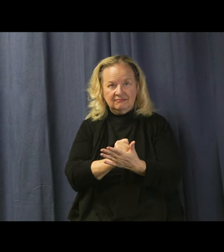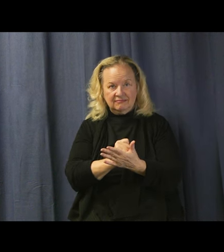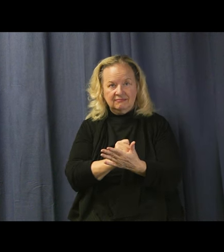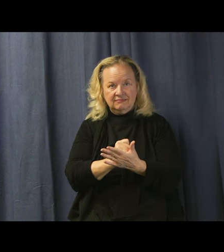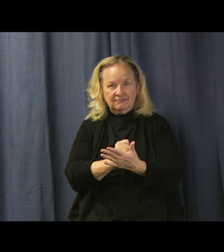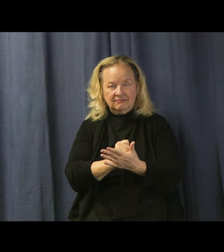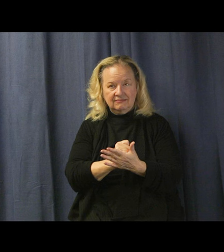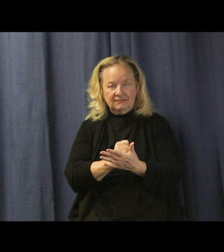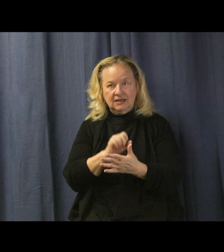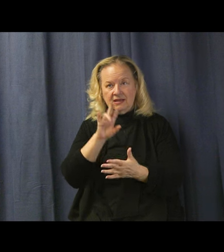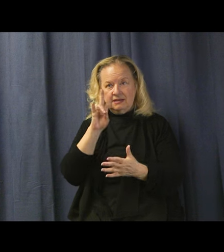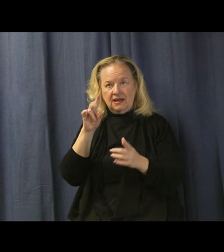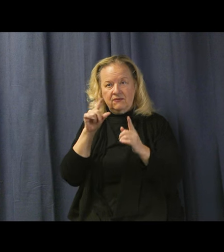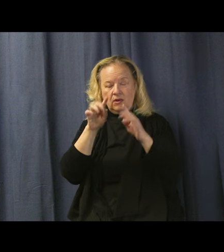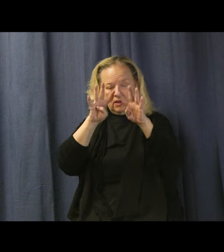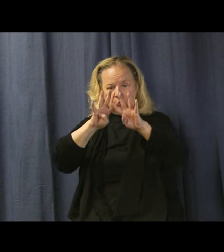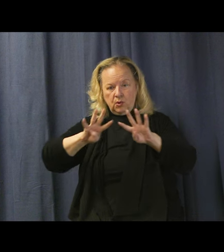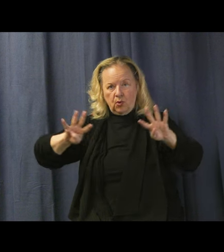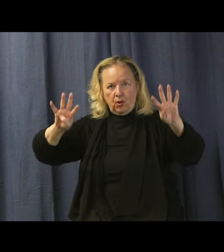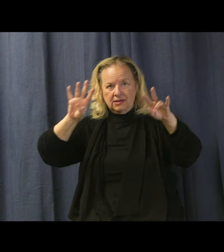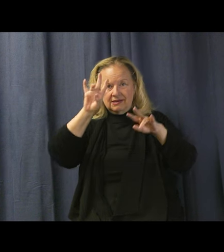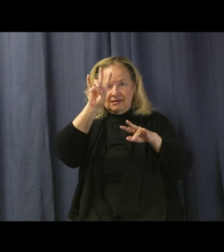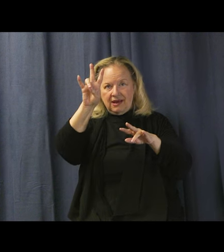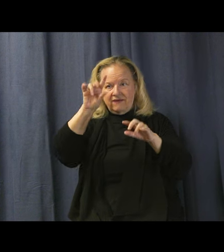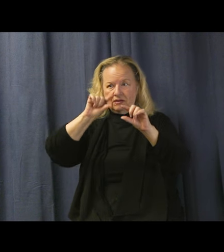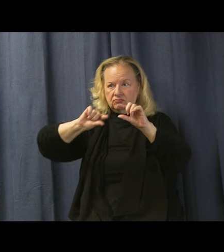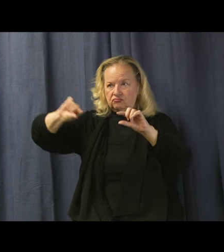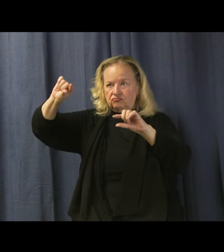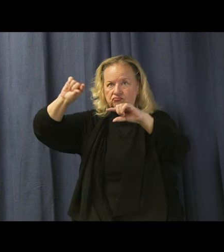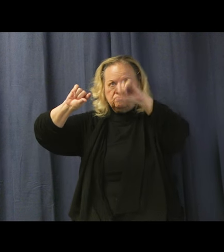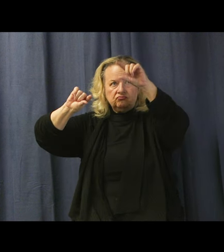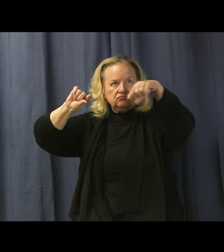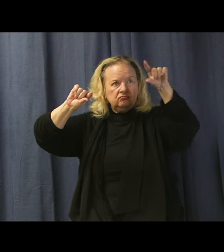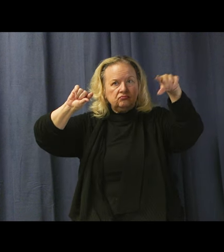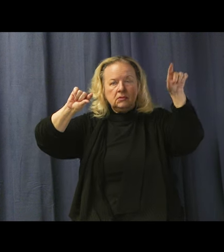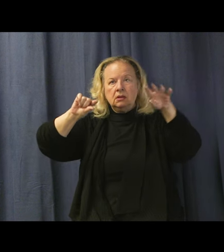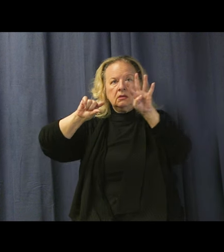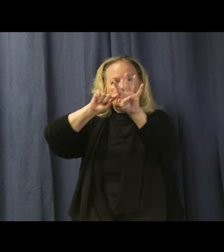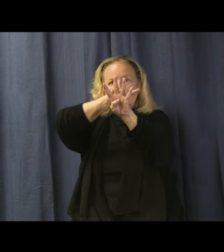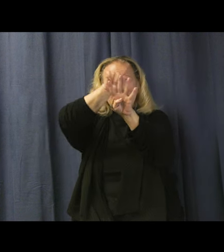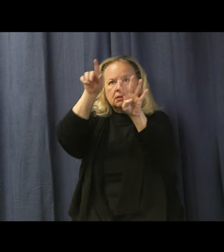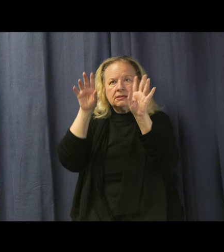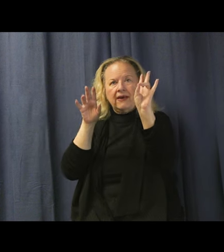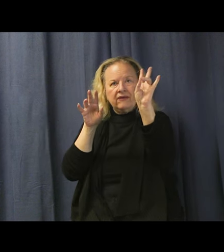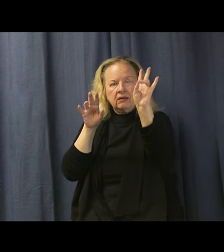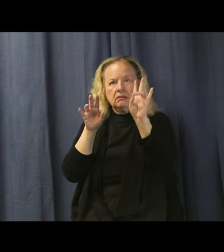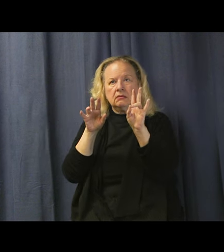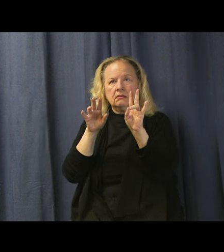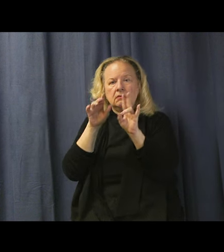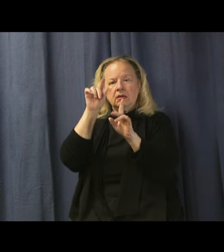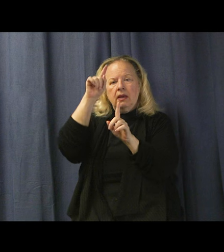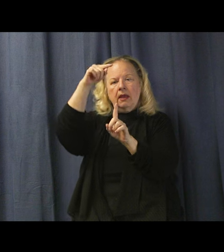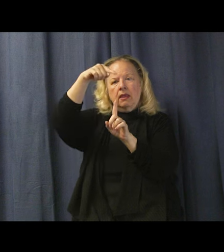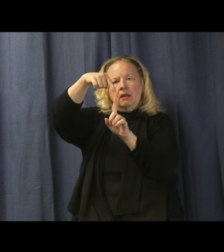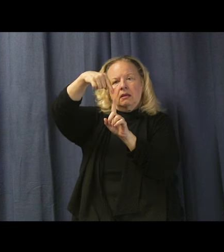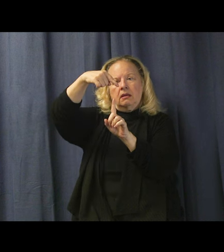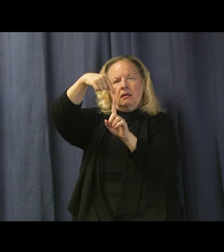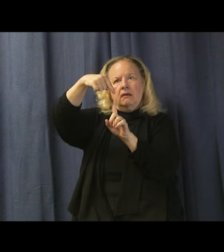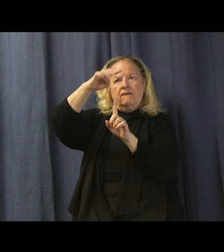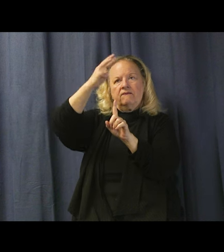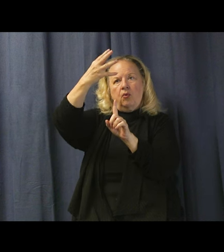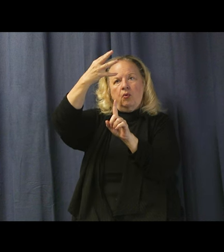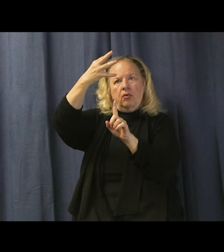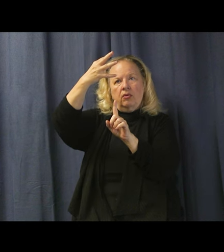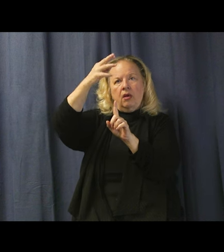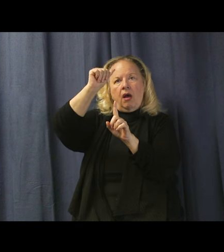There's seven words, and a menorah has seven branches. And when John looks, who does he see in the middle? The Aleph Tav. That's the